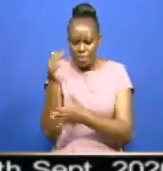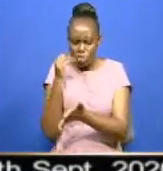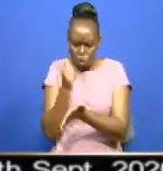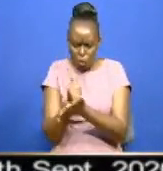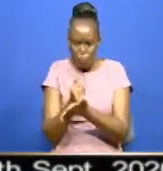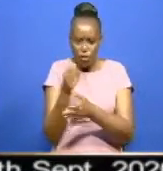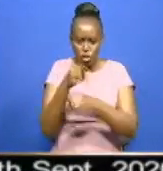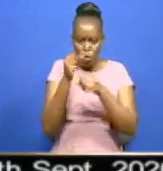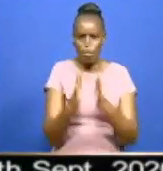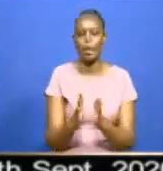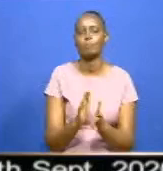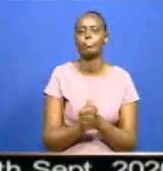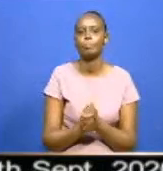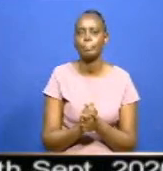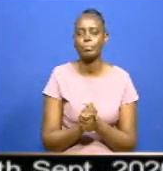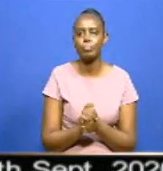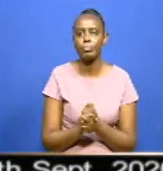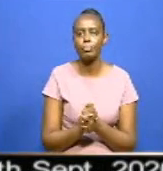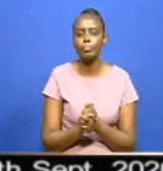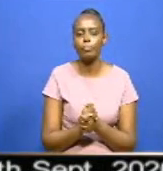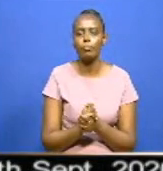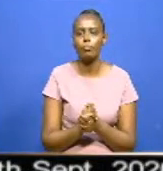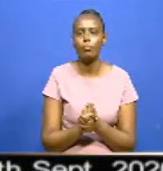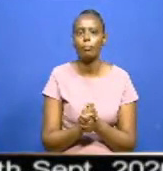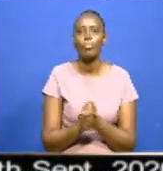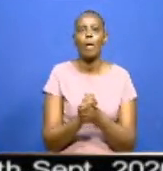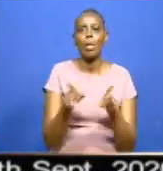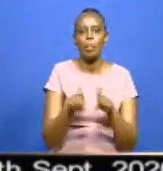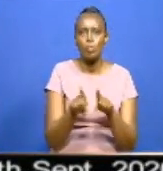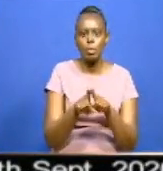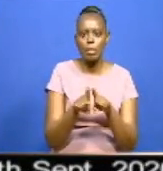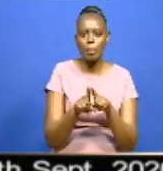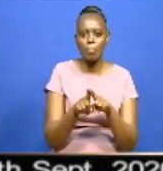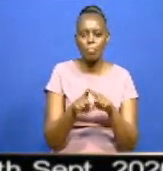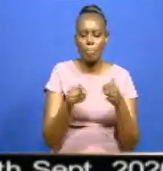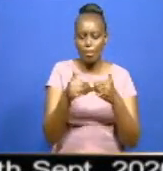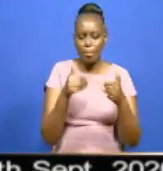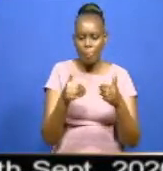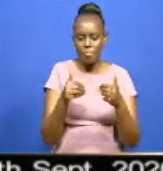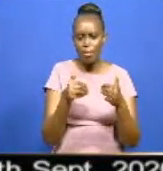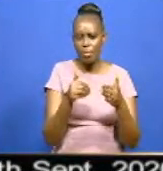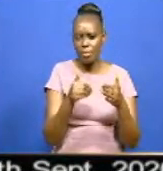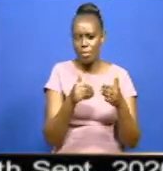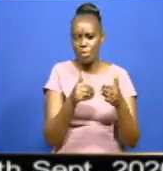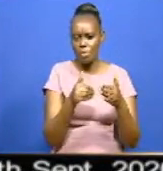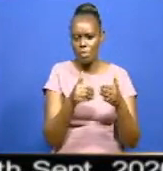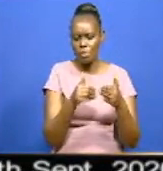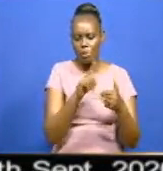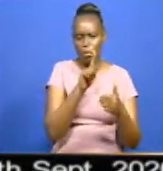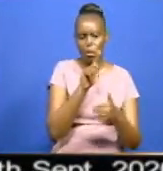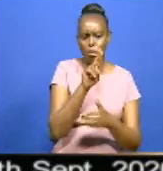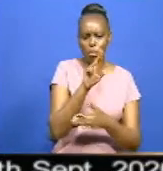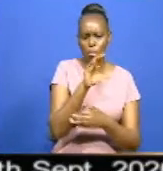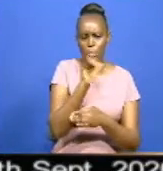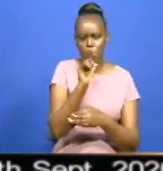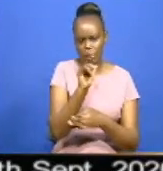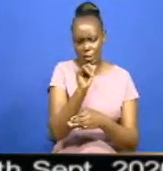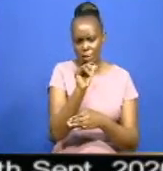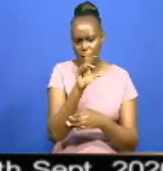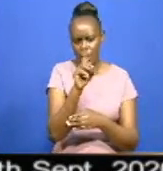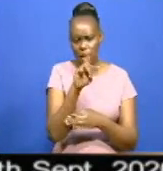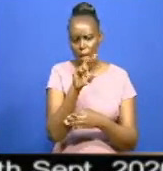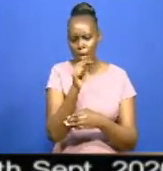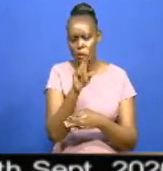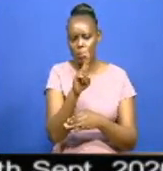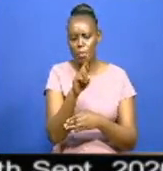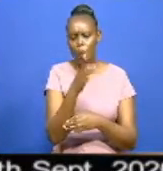Speaker. Considering, Honorable Speaker, that the predecessor, Madam Lucy Nderitu, had held this office for